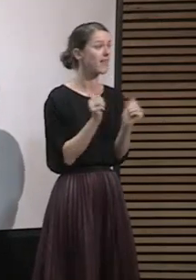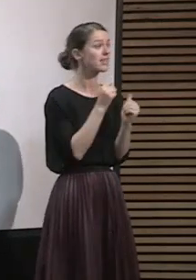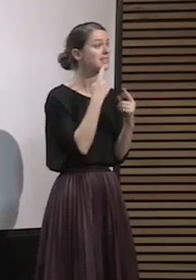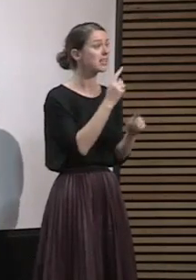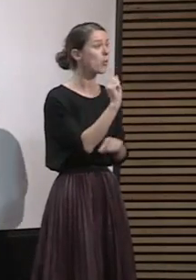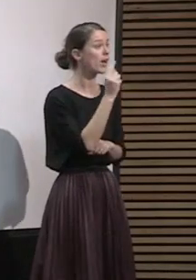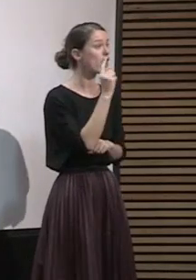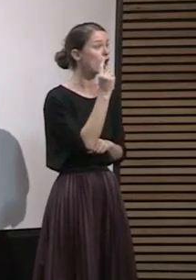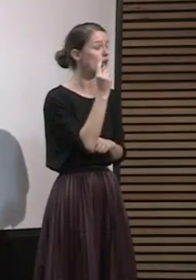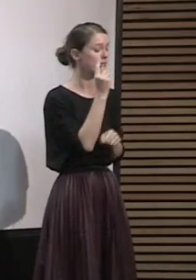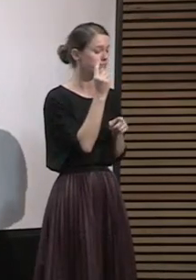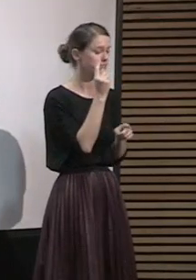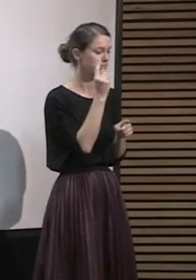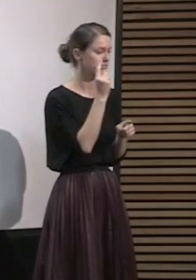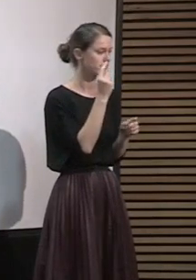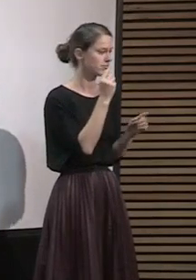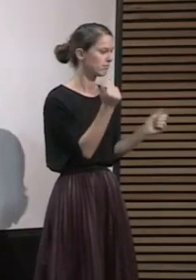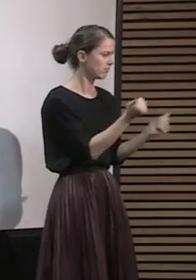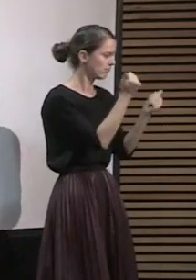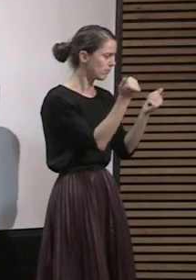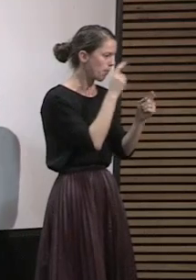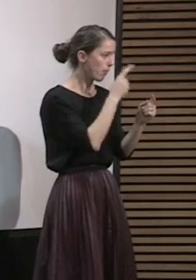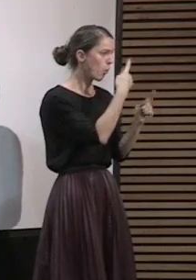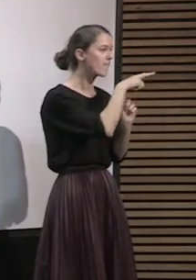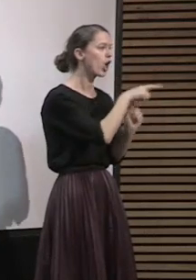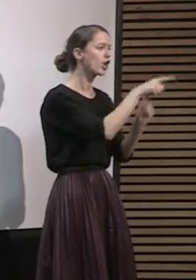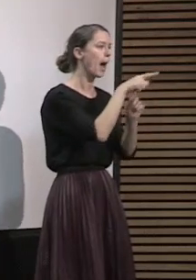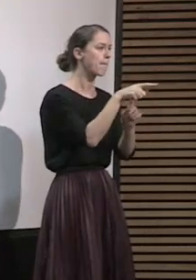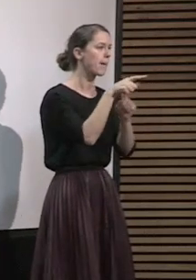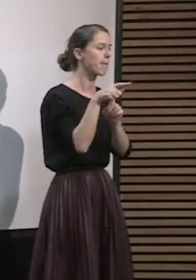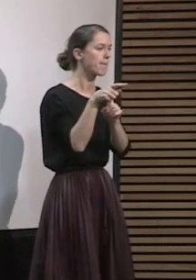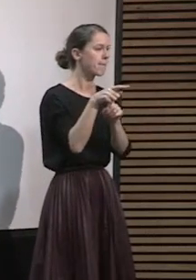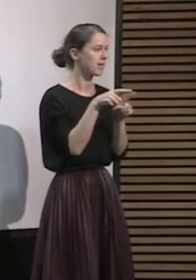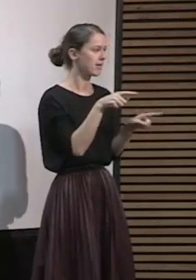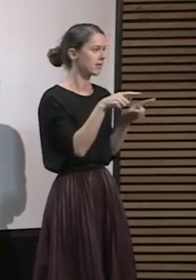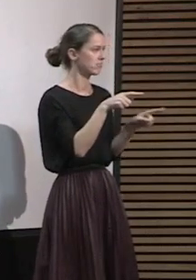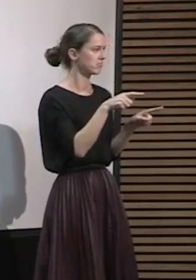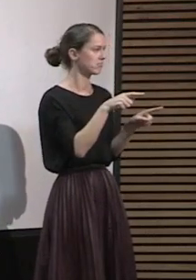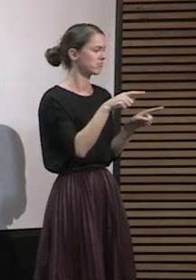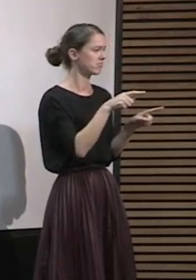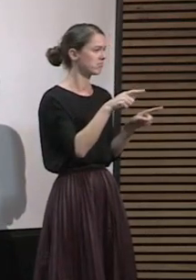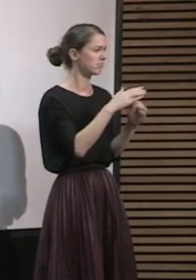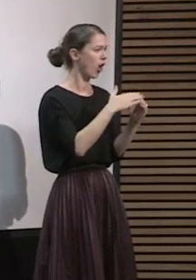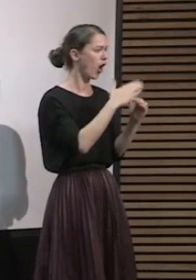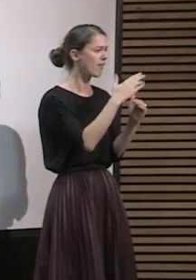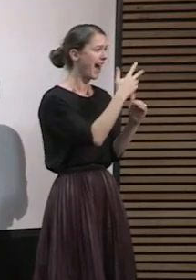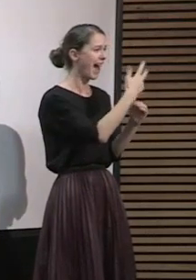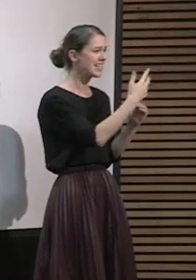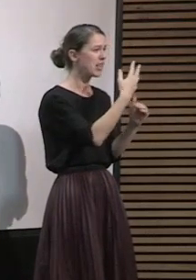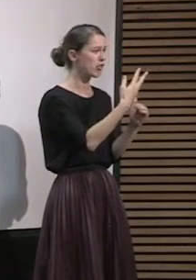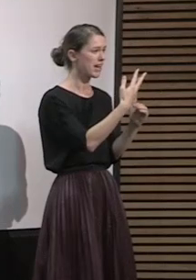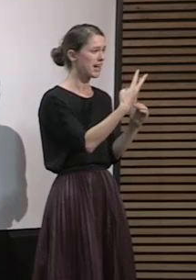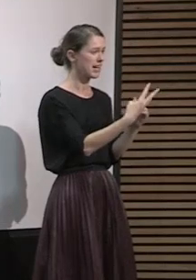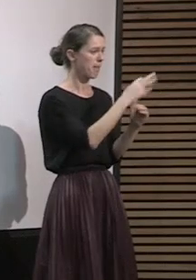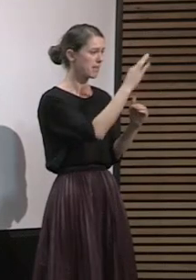that of the many hundreds of people we have followed up as contacts, we've had over 83% of them